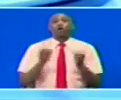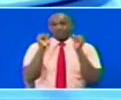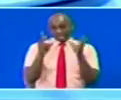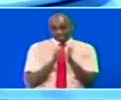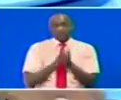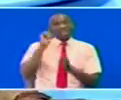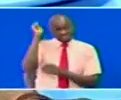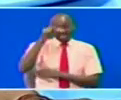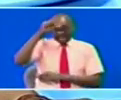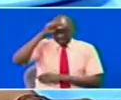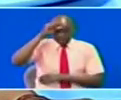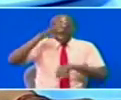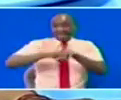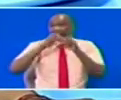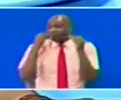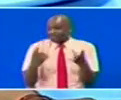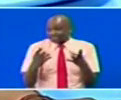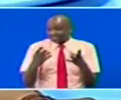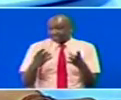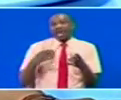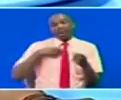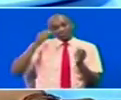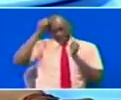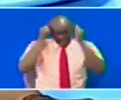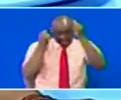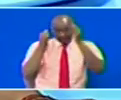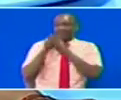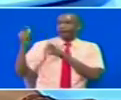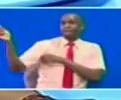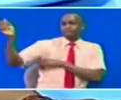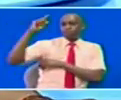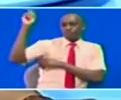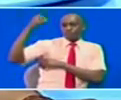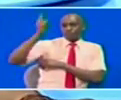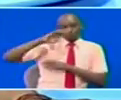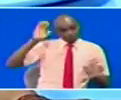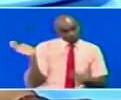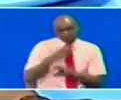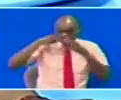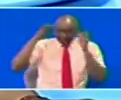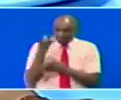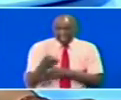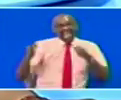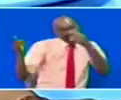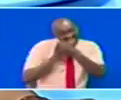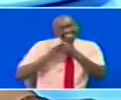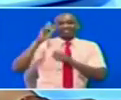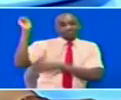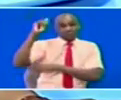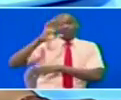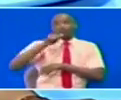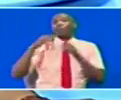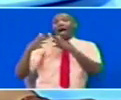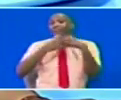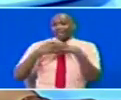The Kenyan government has received a boost on the war against terrorism after it received 8 combat helicopters from the United States